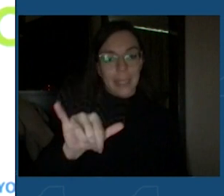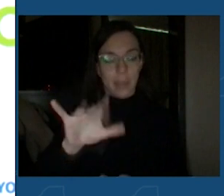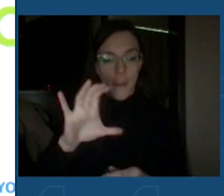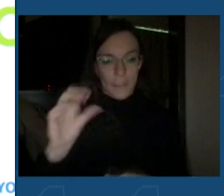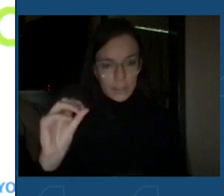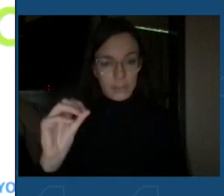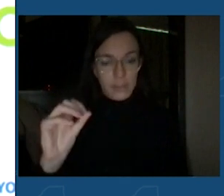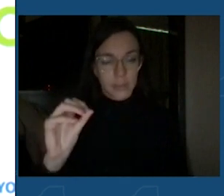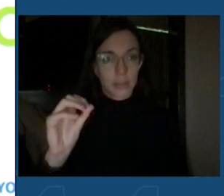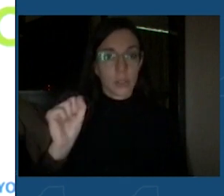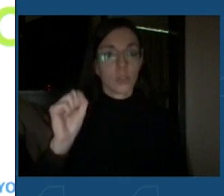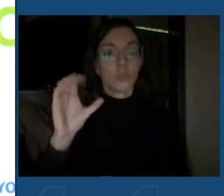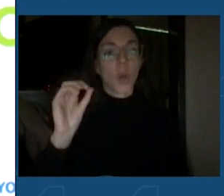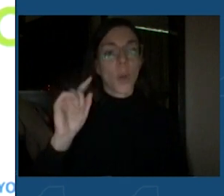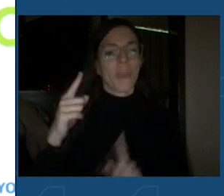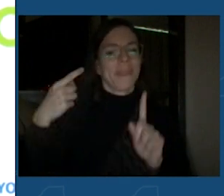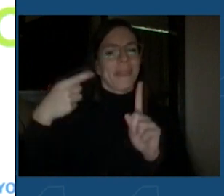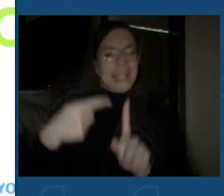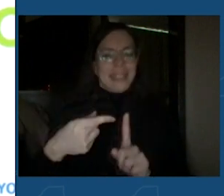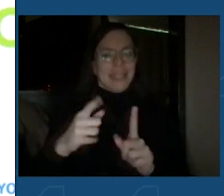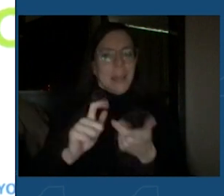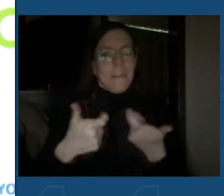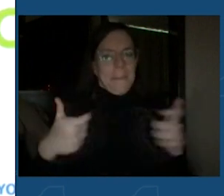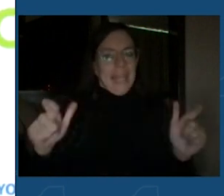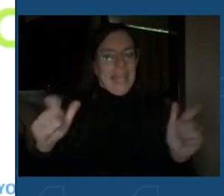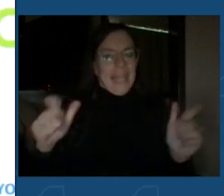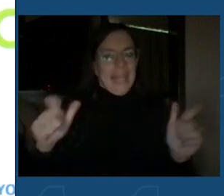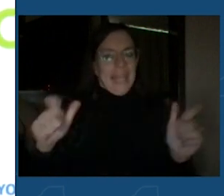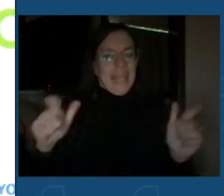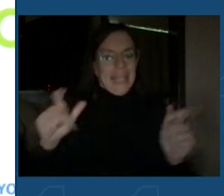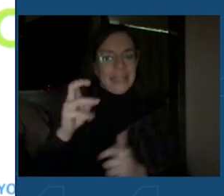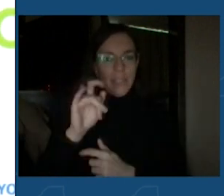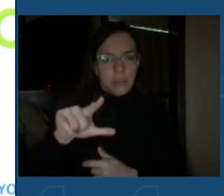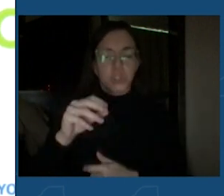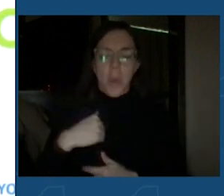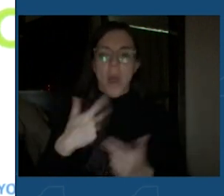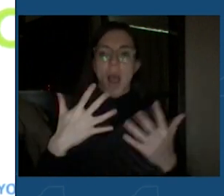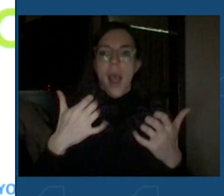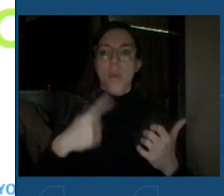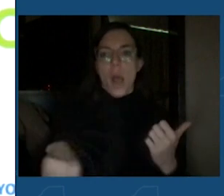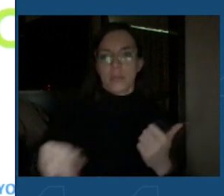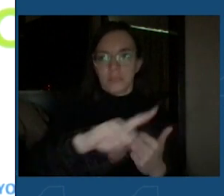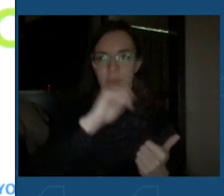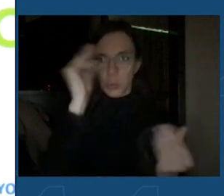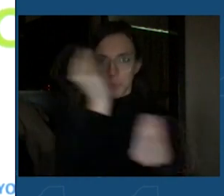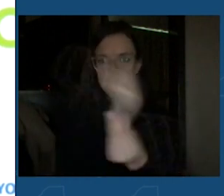so this is a big deal. So here's what I want all of you to think about.